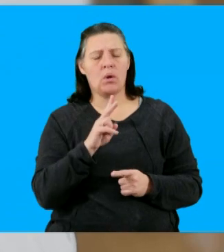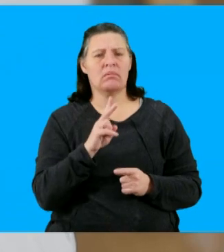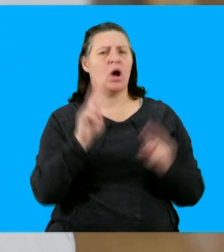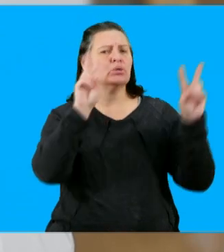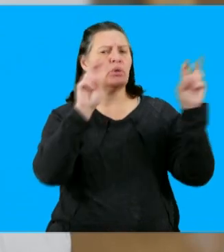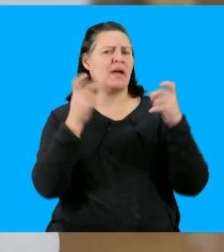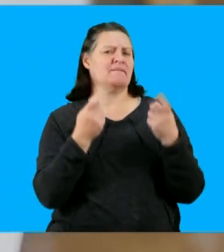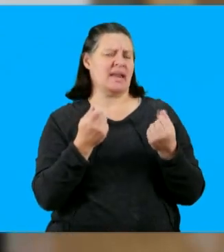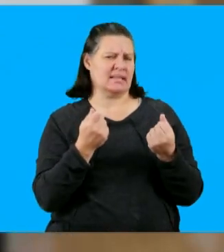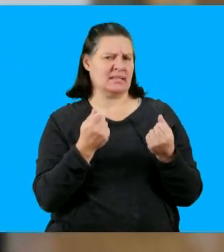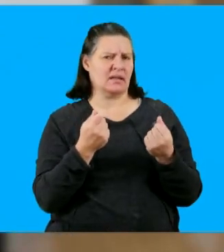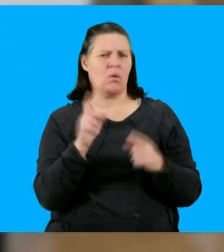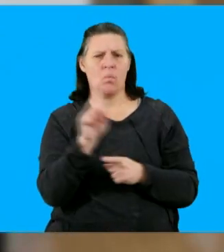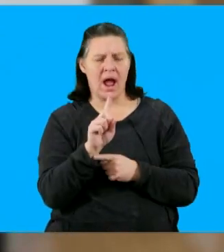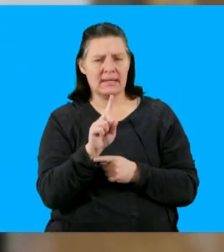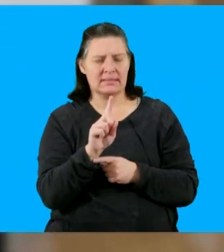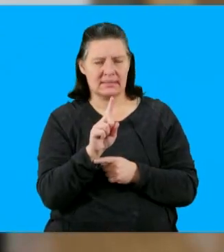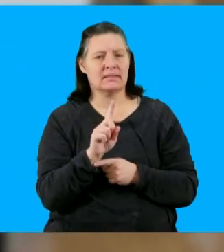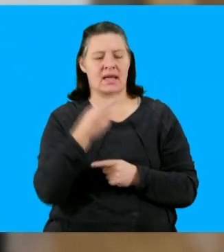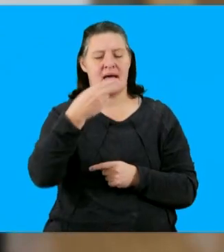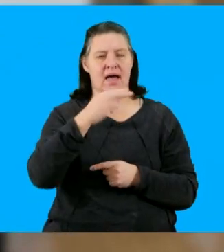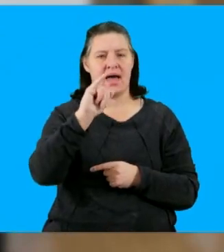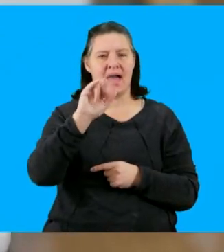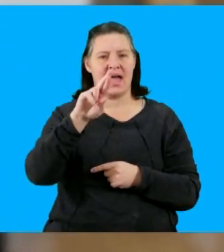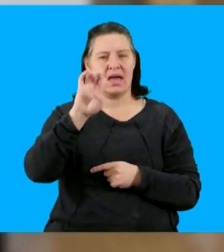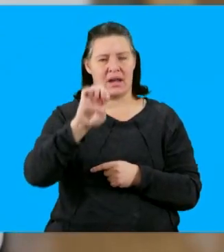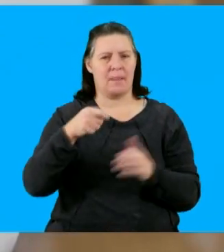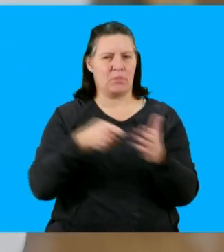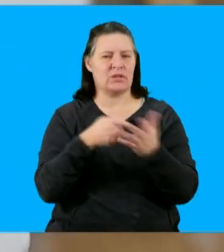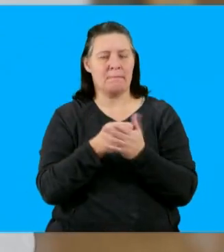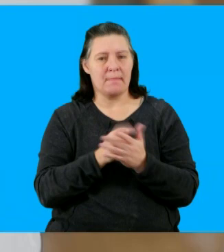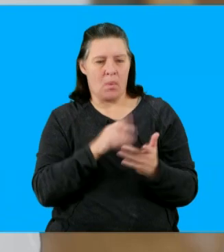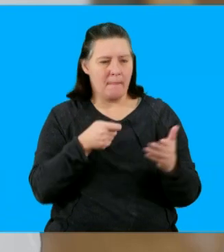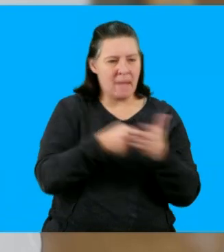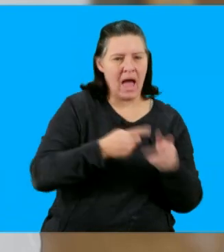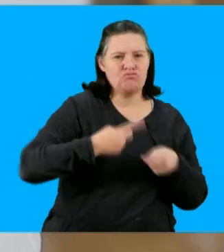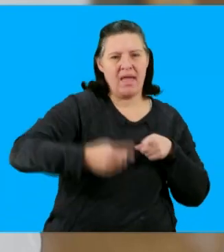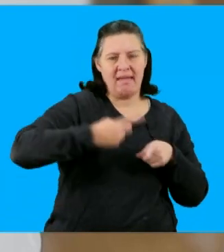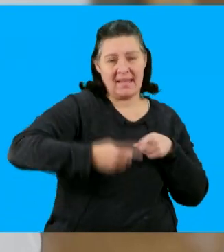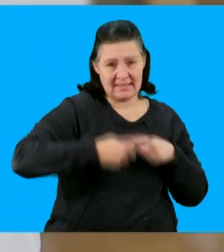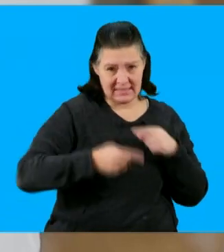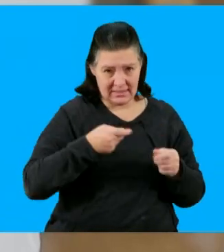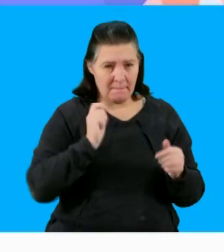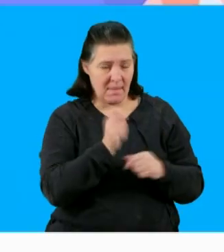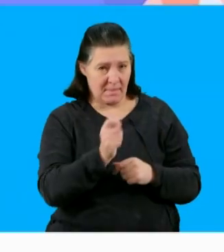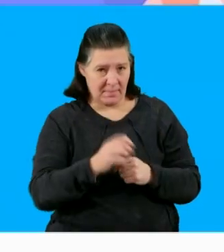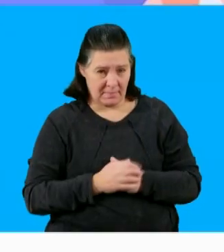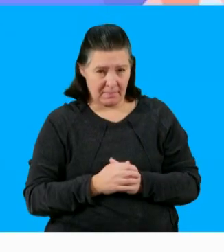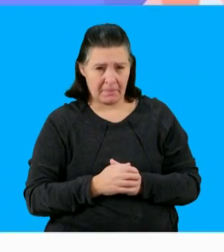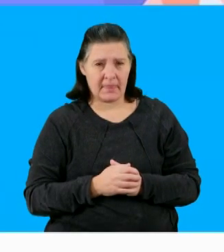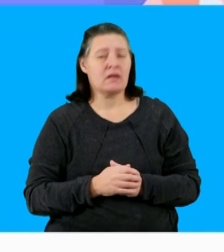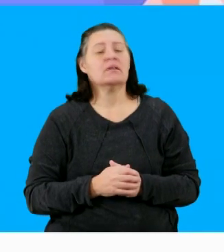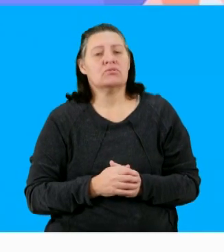of finance, but more specifically at hire purchase. Now, let me quickly share something interesting with you. Did you know